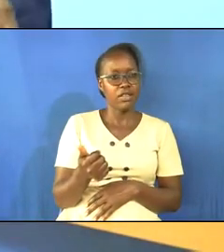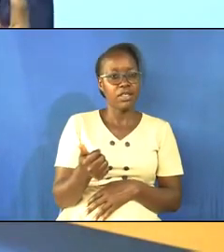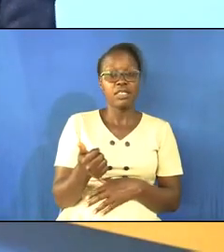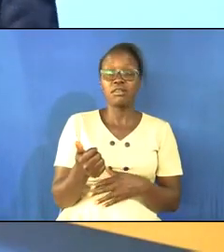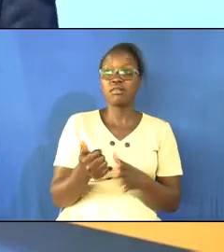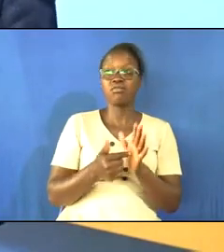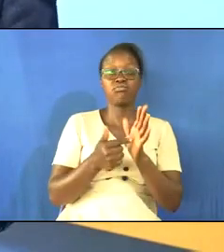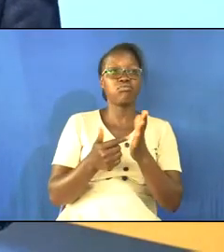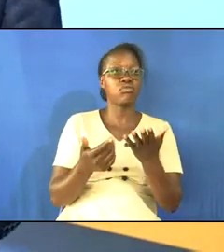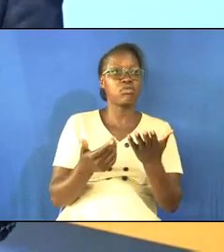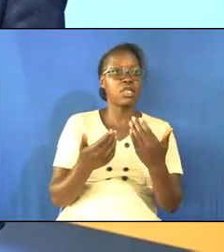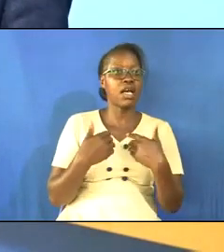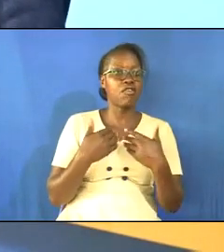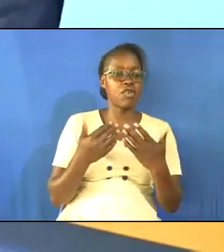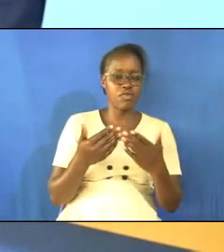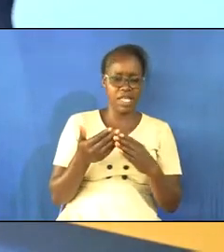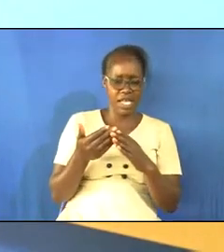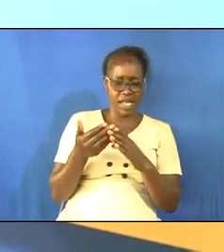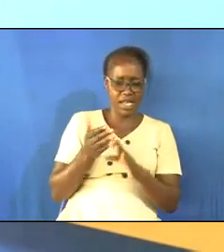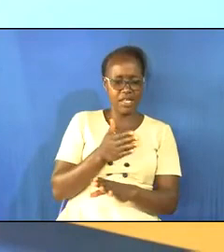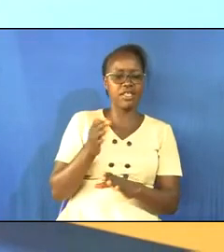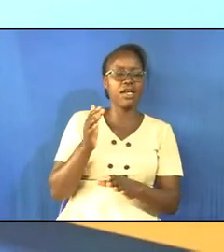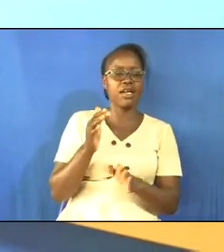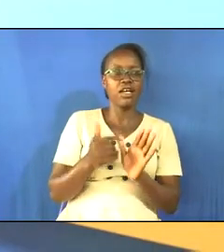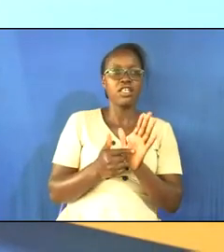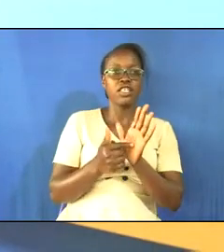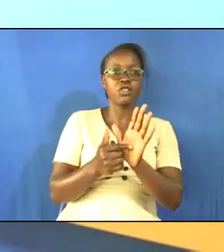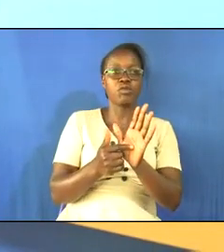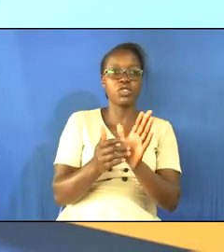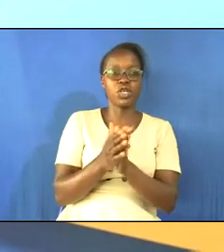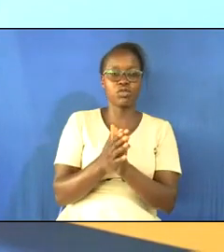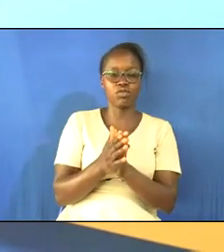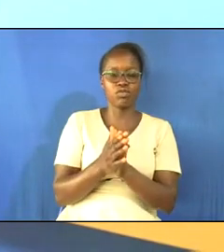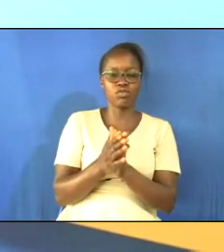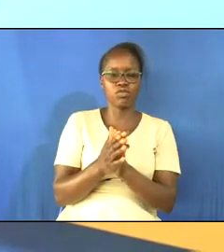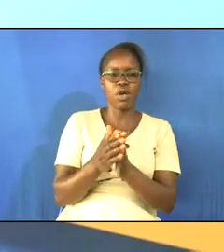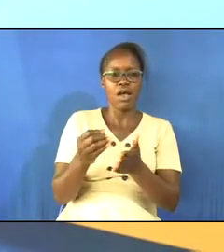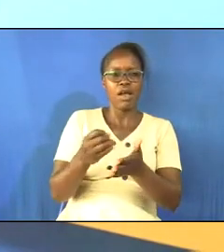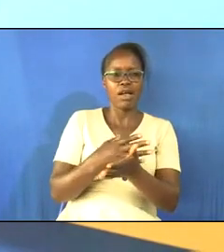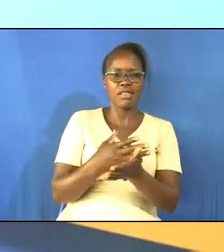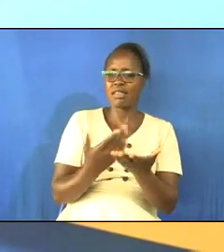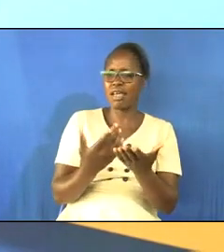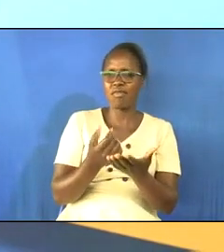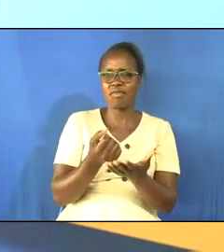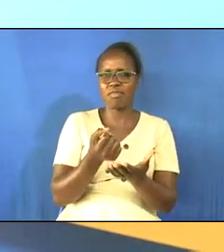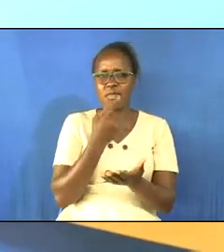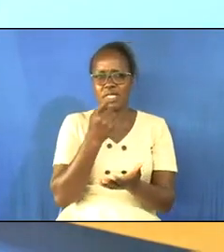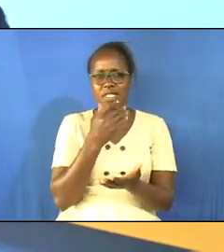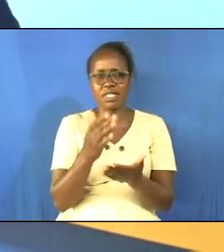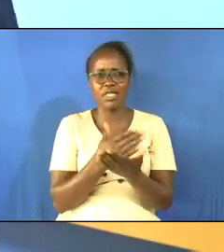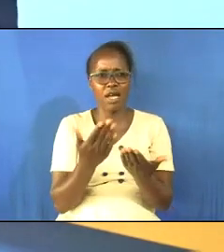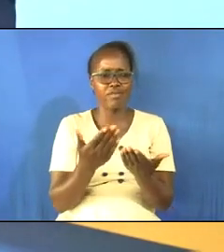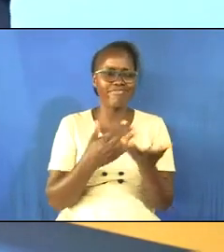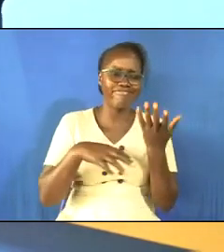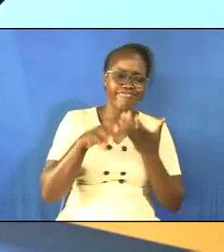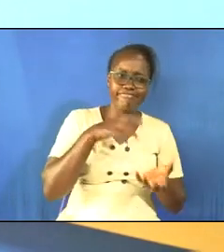we have a genetic predisposition. Normally, there's something we normally say in medicine. So